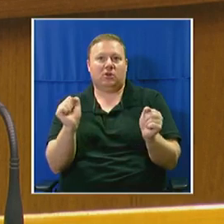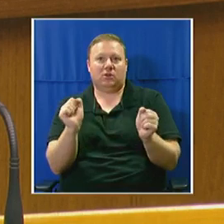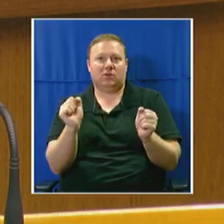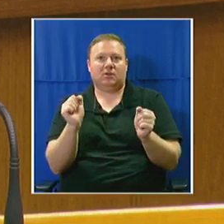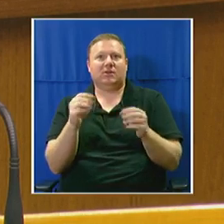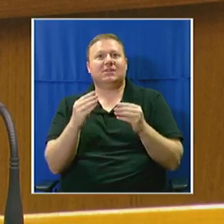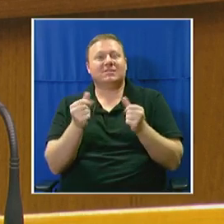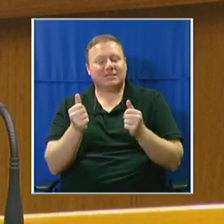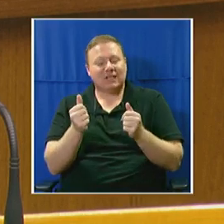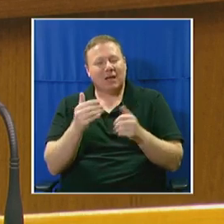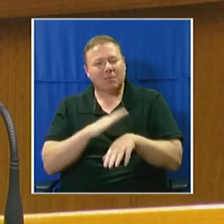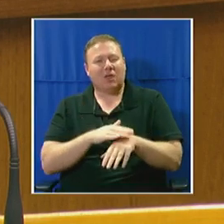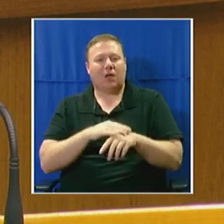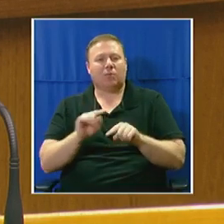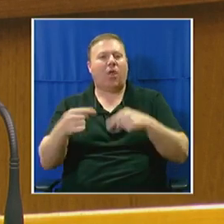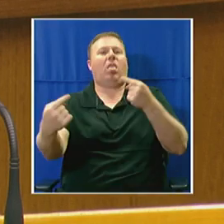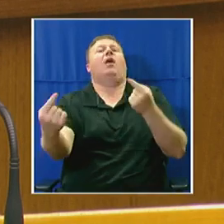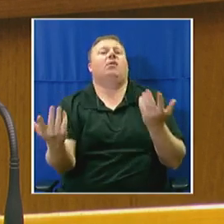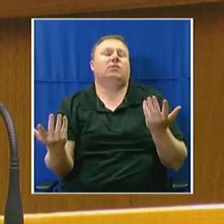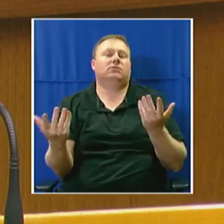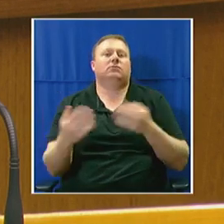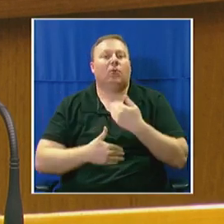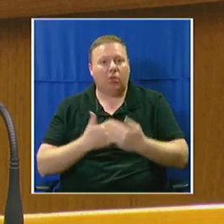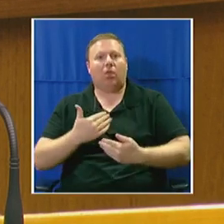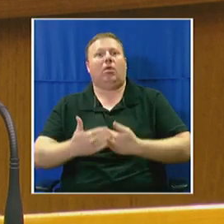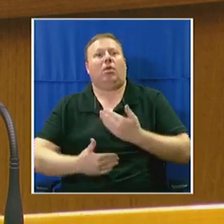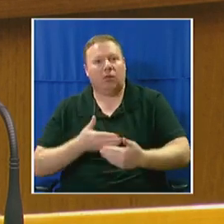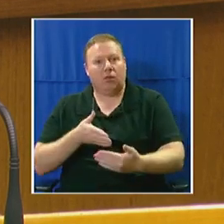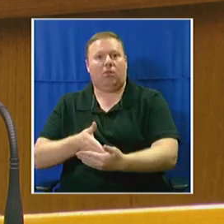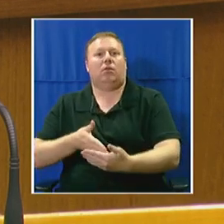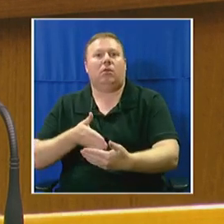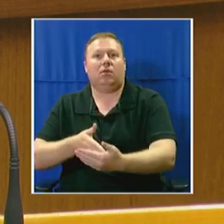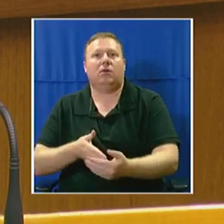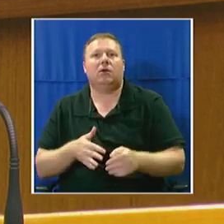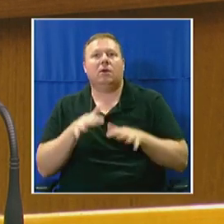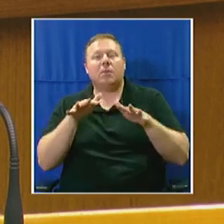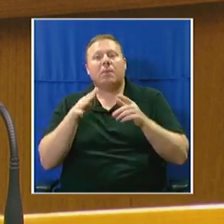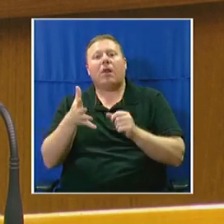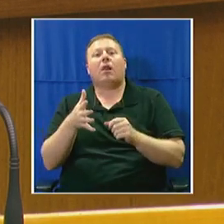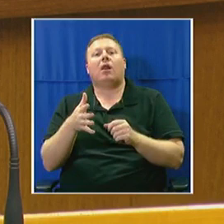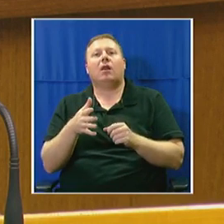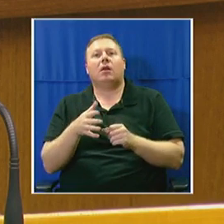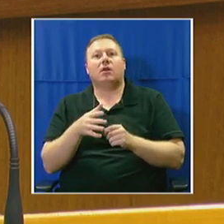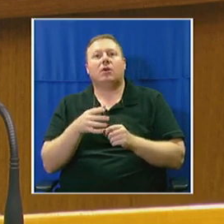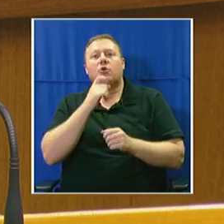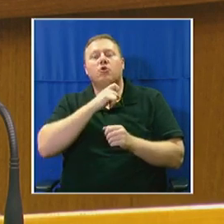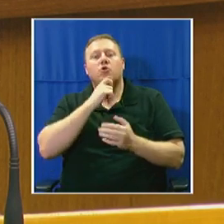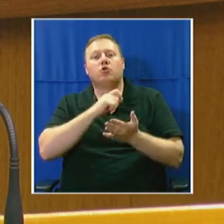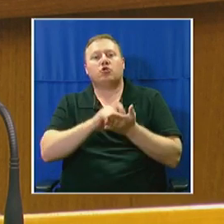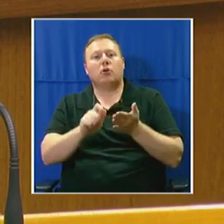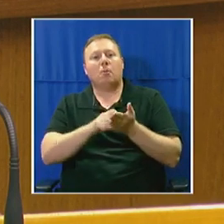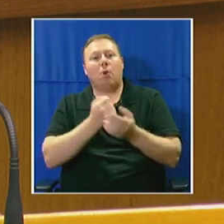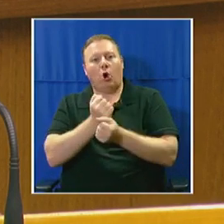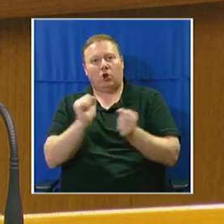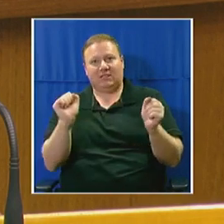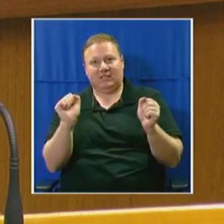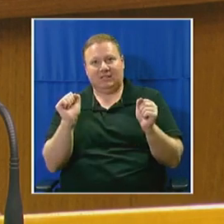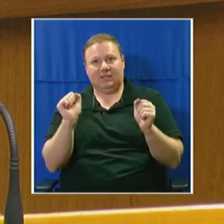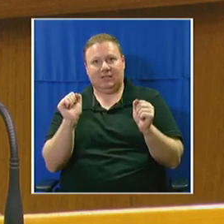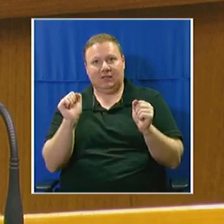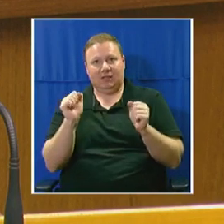the relevant processes have been followed and concluded however house chair I must draw your attention to the fact that